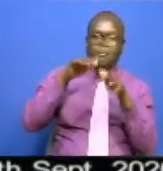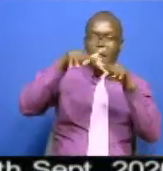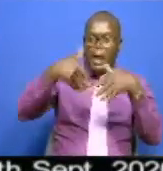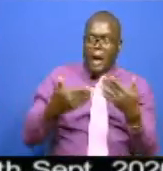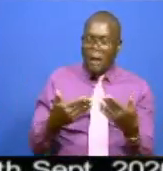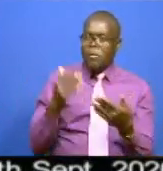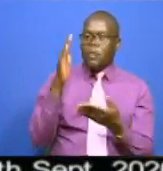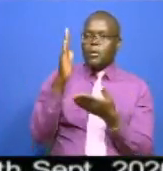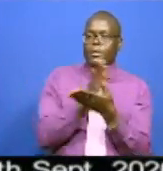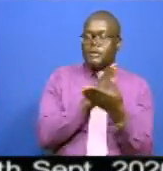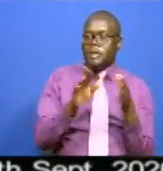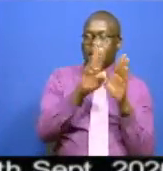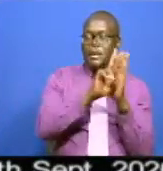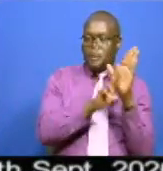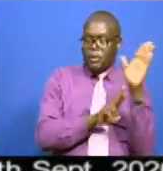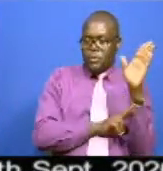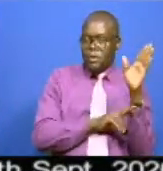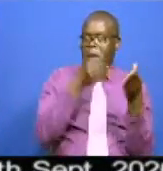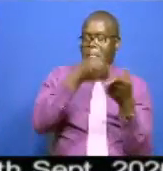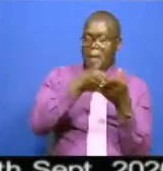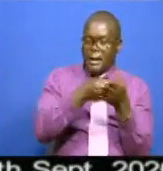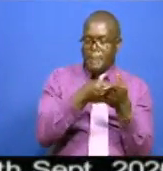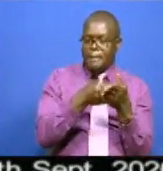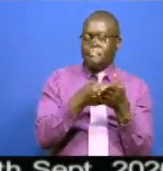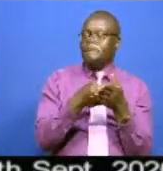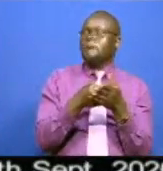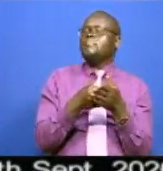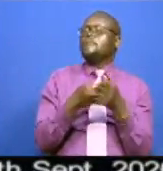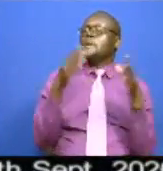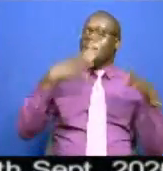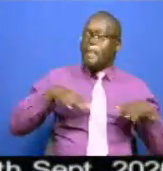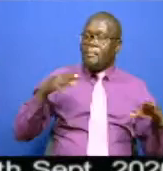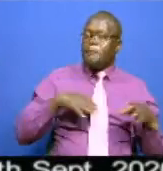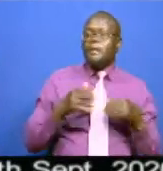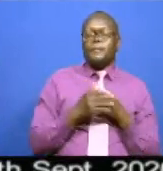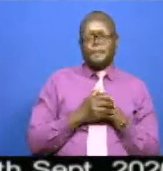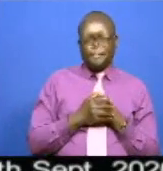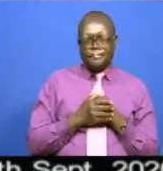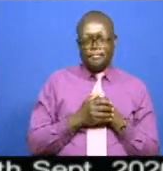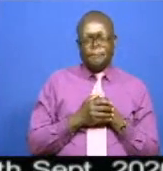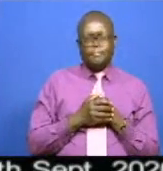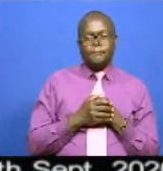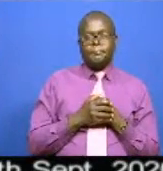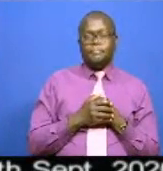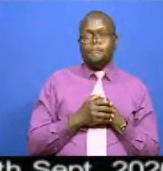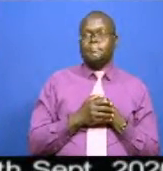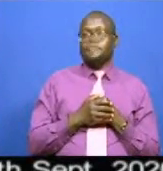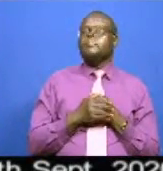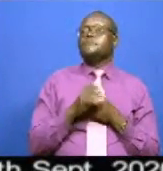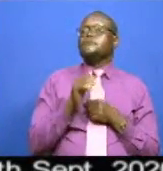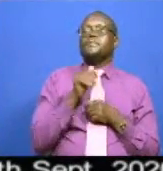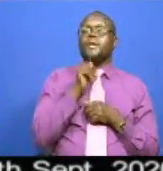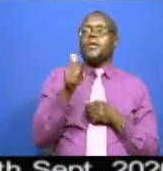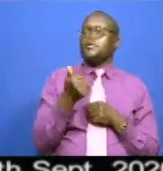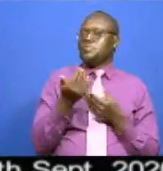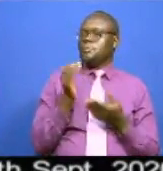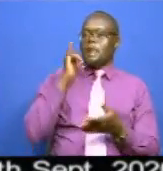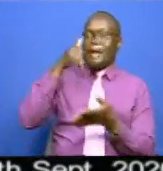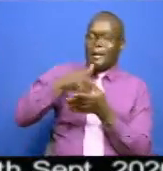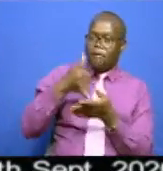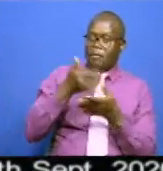share formulas, revenue and money on the people, or on parameters that are not complete in their